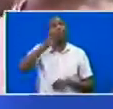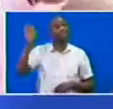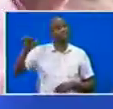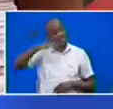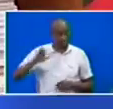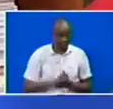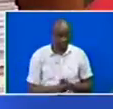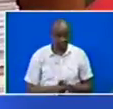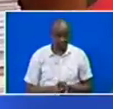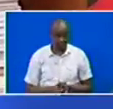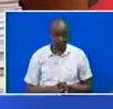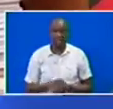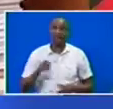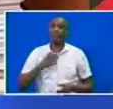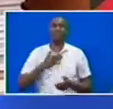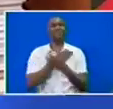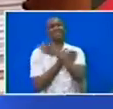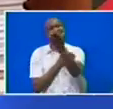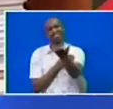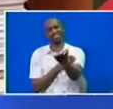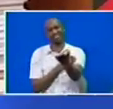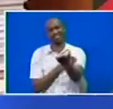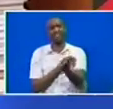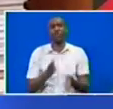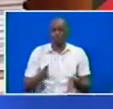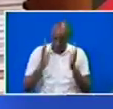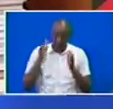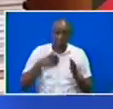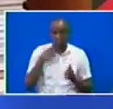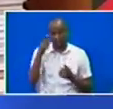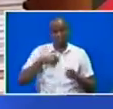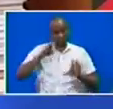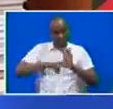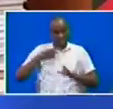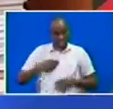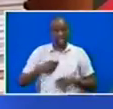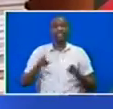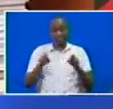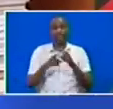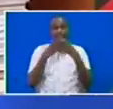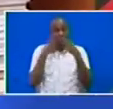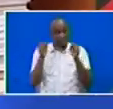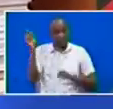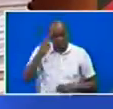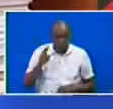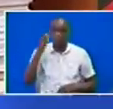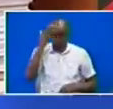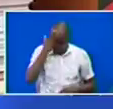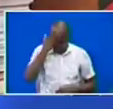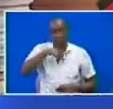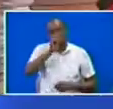region. My friend, the way I am certain about my seat is the way Uhuru Kenyatta is certain of